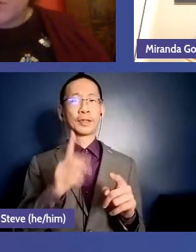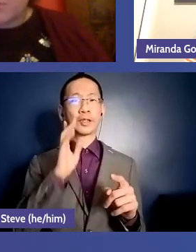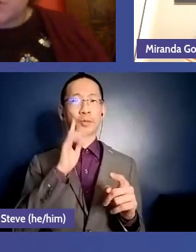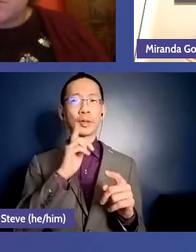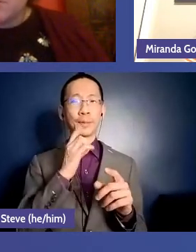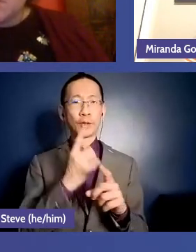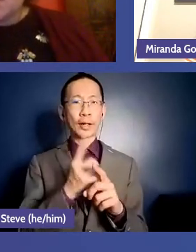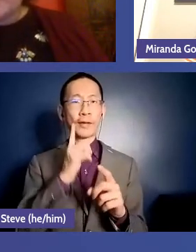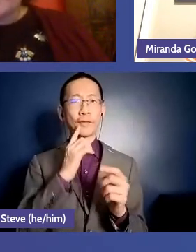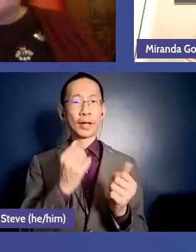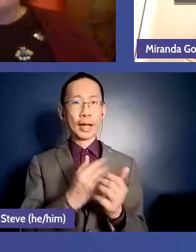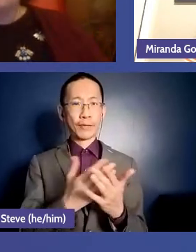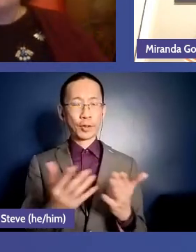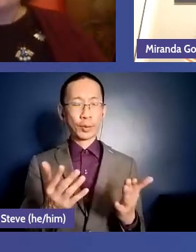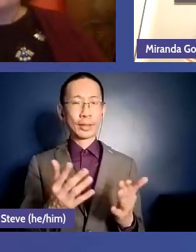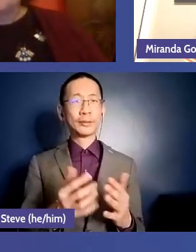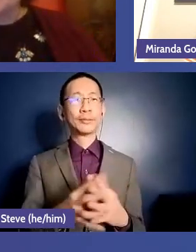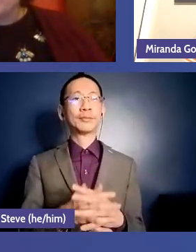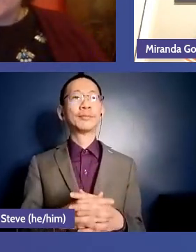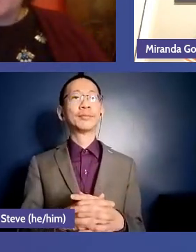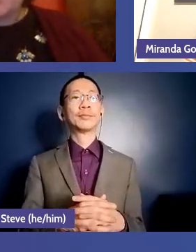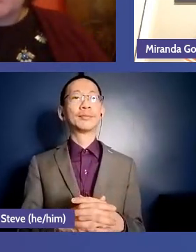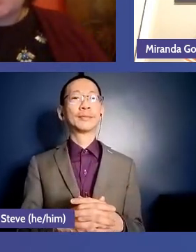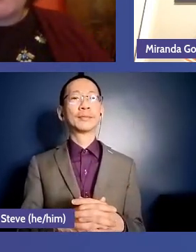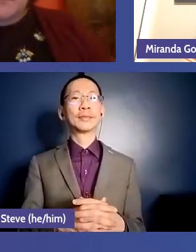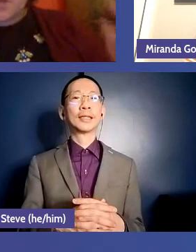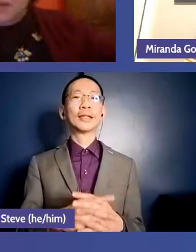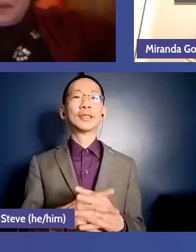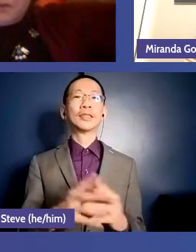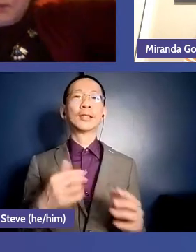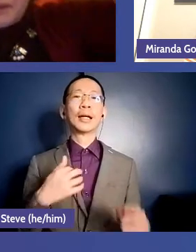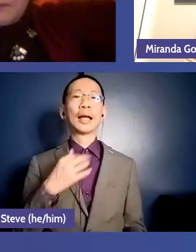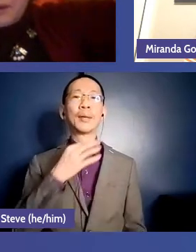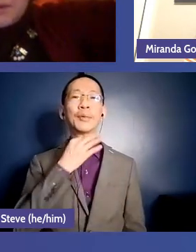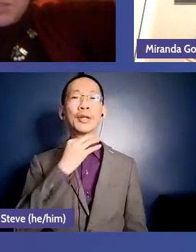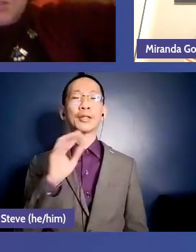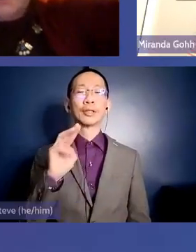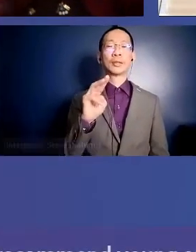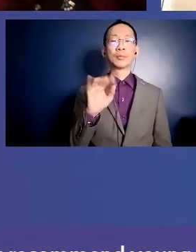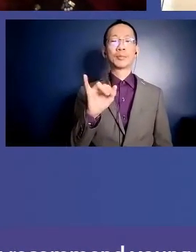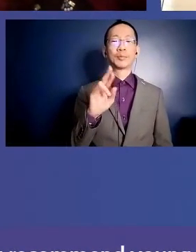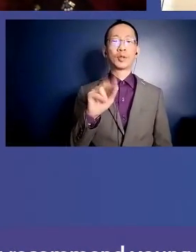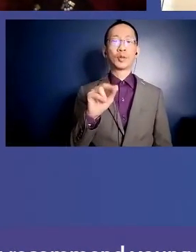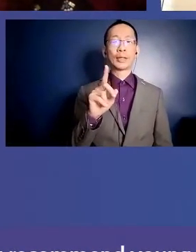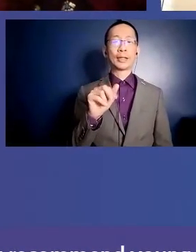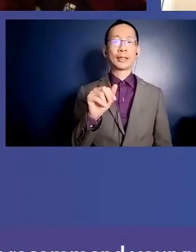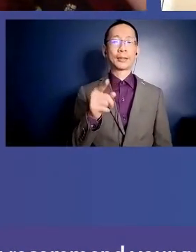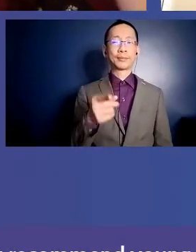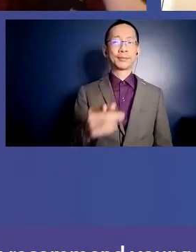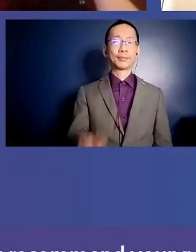for everyone. And yeah, I'm curious, Miranda, if I can throw that question to you first.